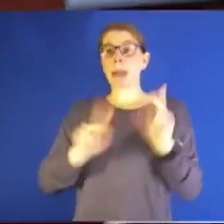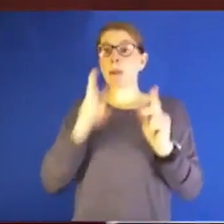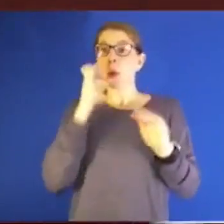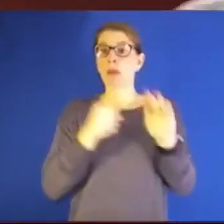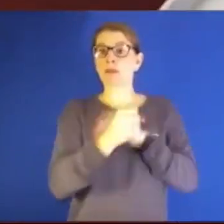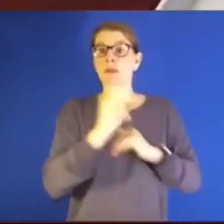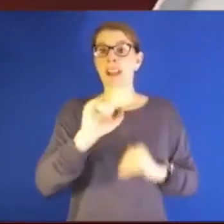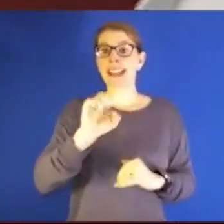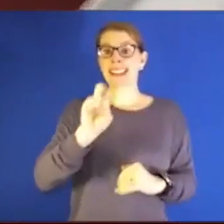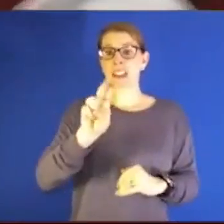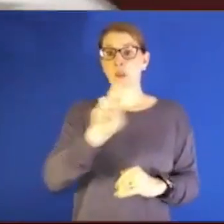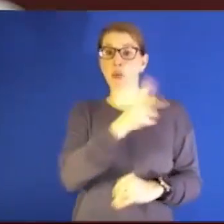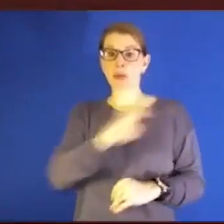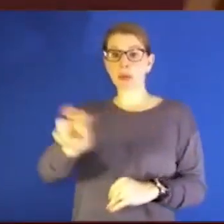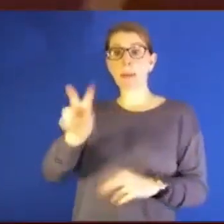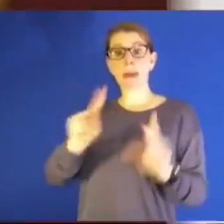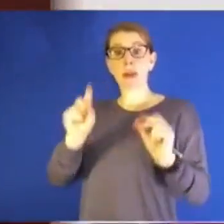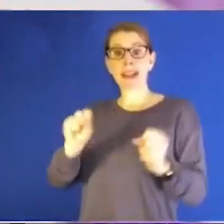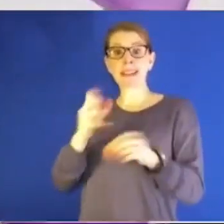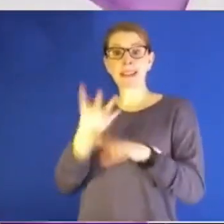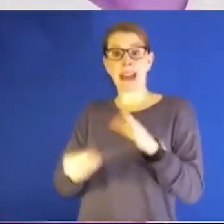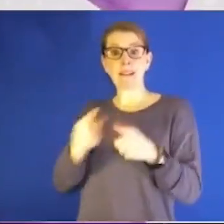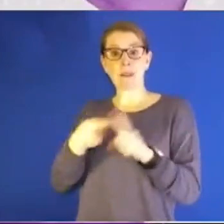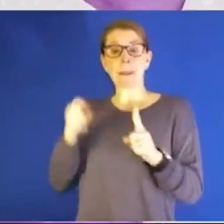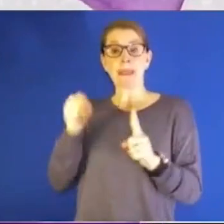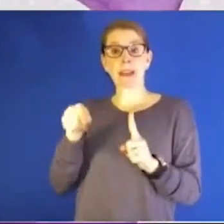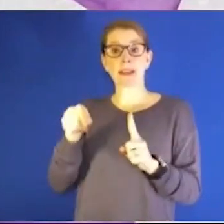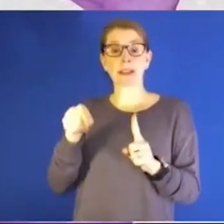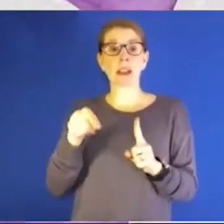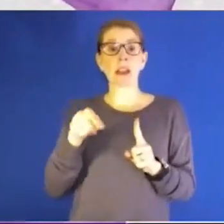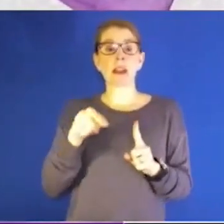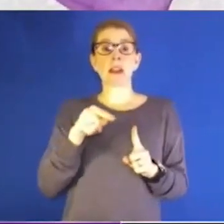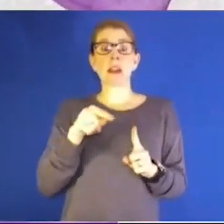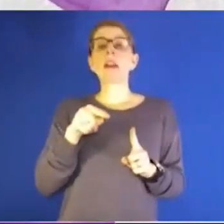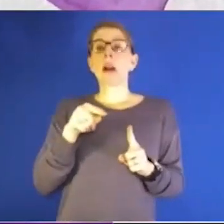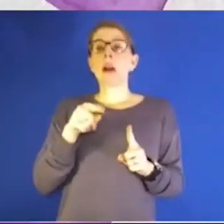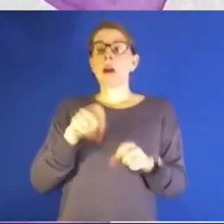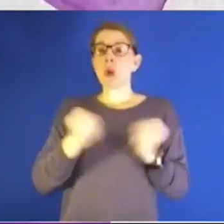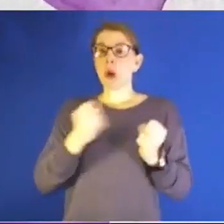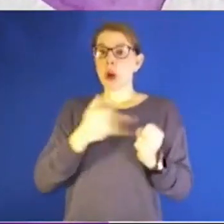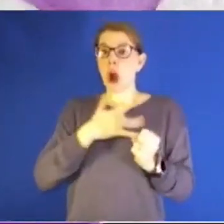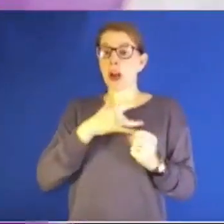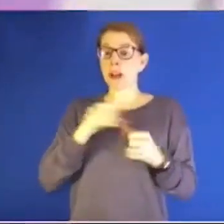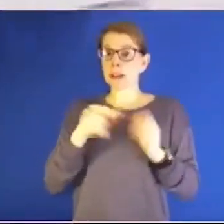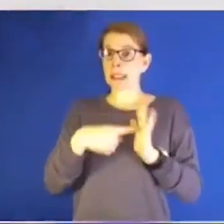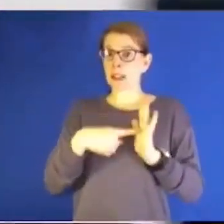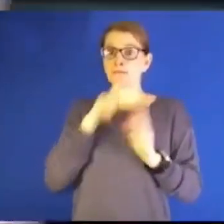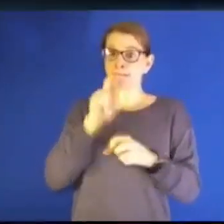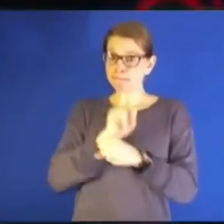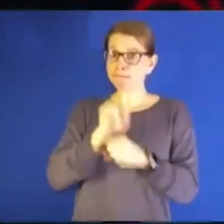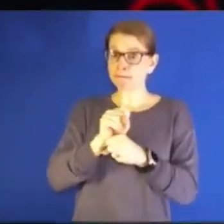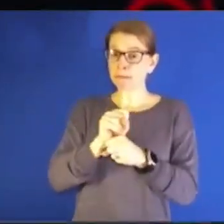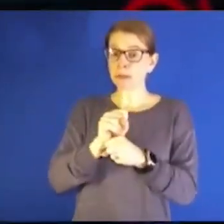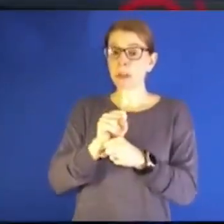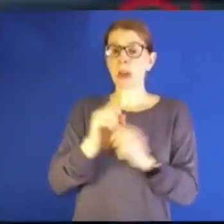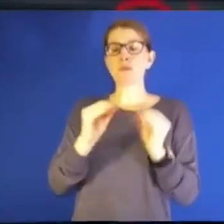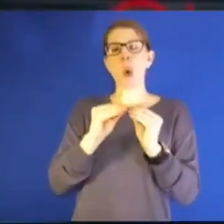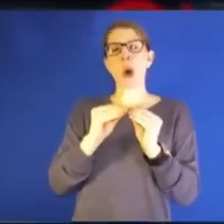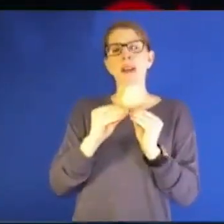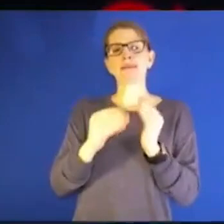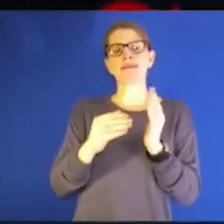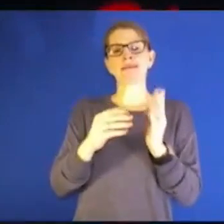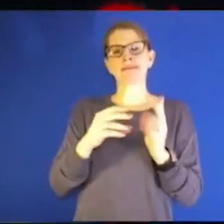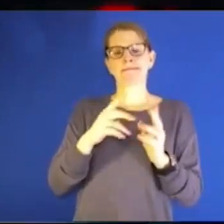from this. The University of Kansas Health System cardiologist says broken heart syndrome is real. The more technical name for it,